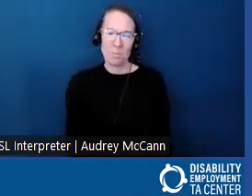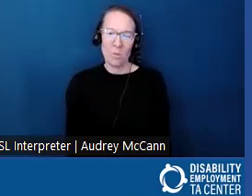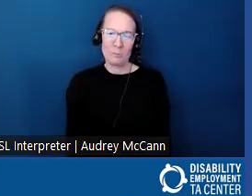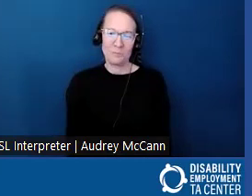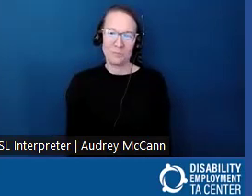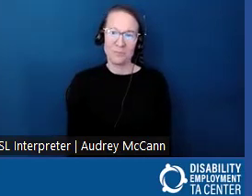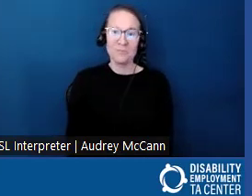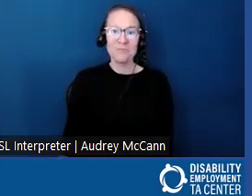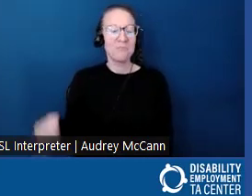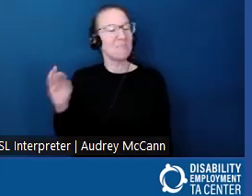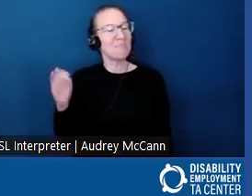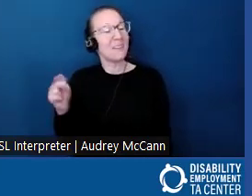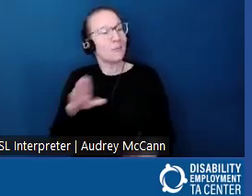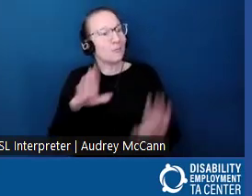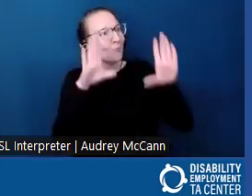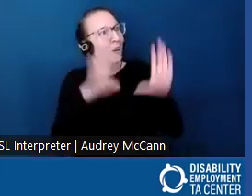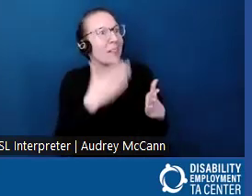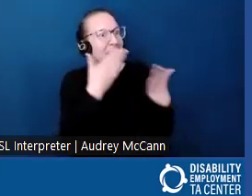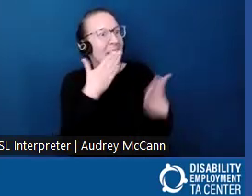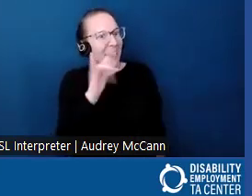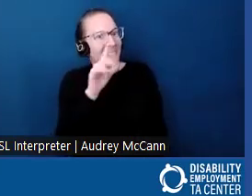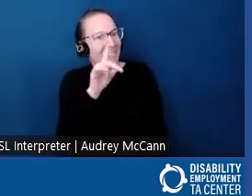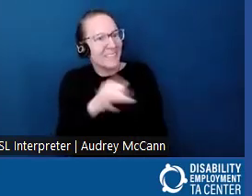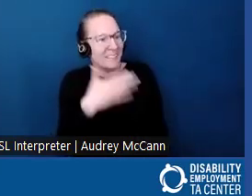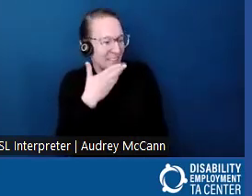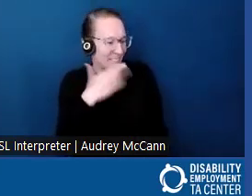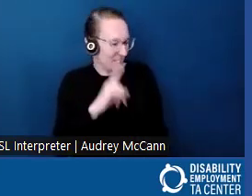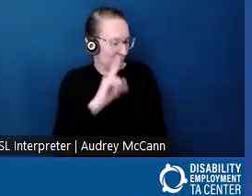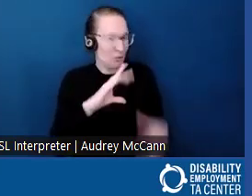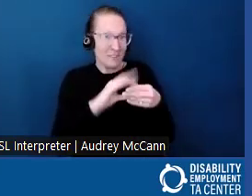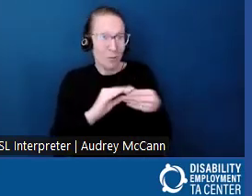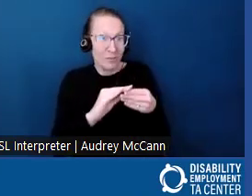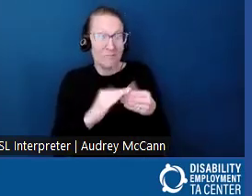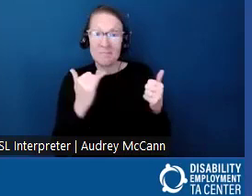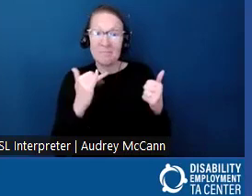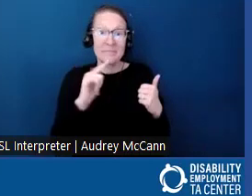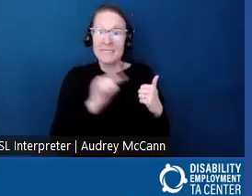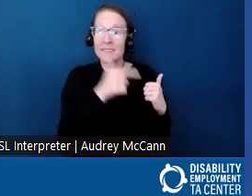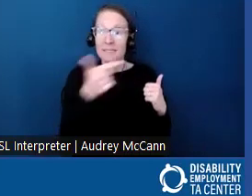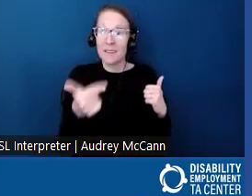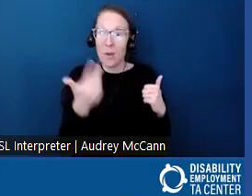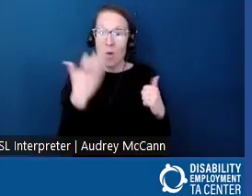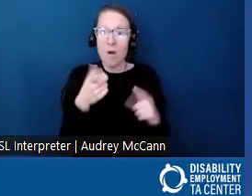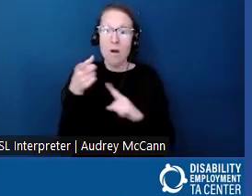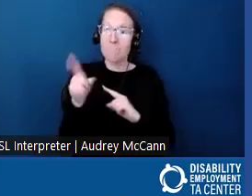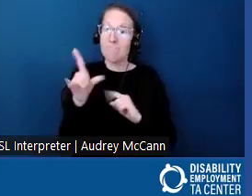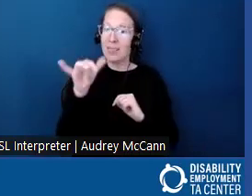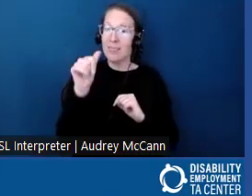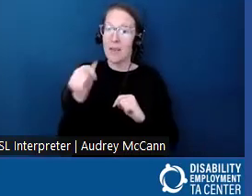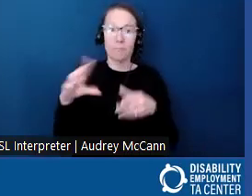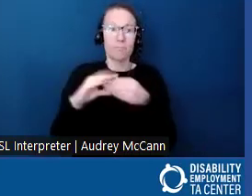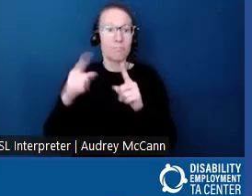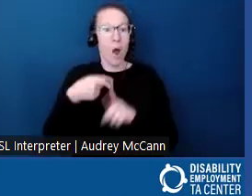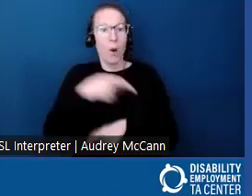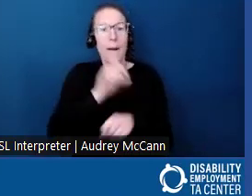That's great. Thanks so much, Lindsay, for sharing. And I think next we're going to hear from Leah on the employment